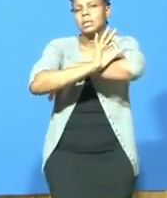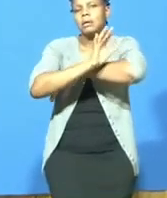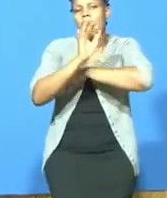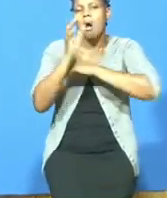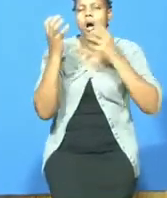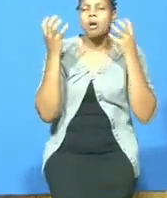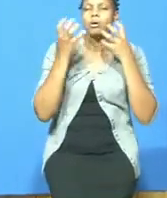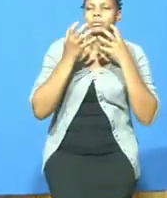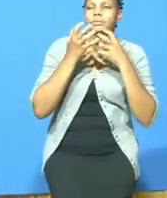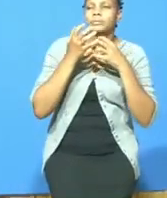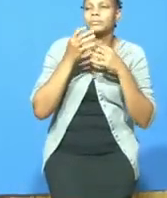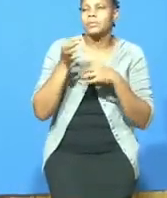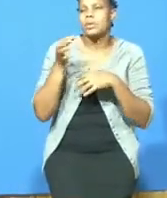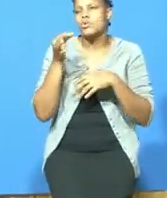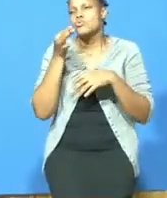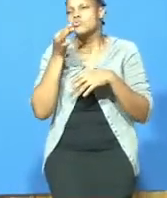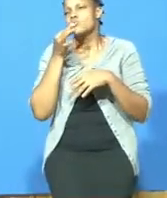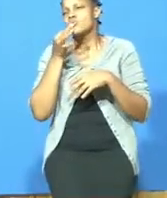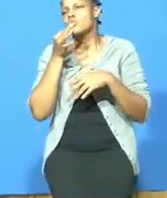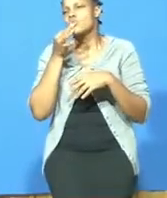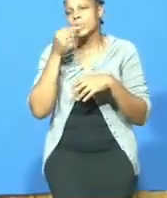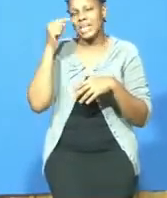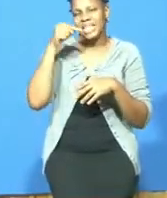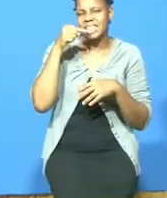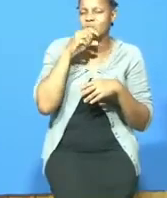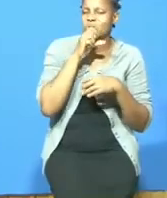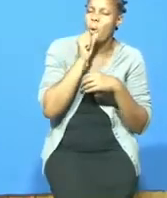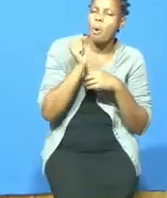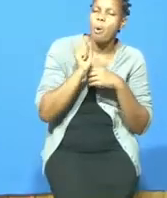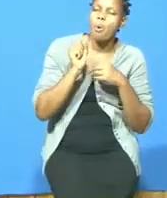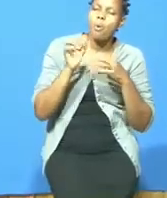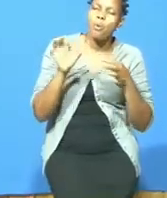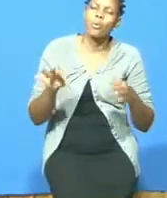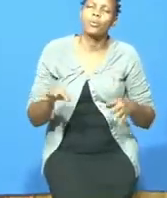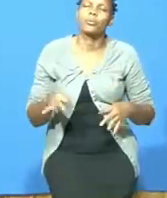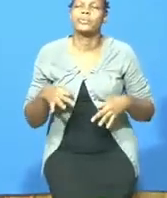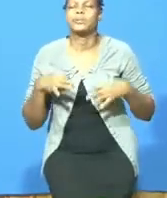light. Oh, soon it's all